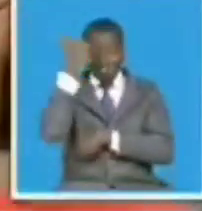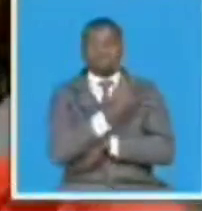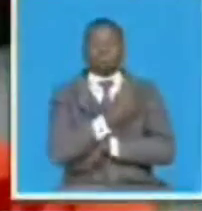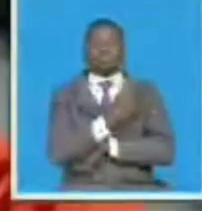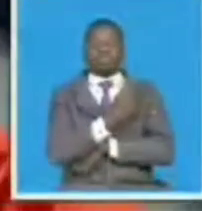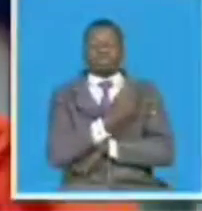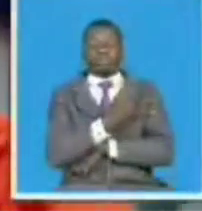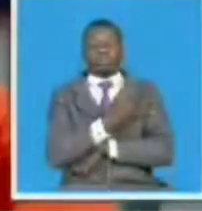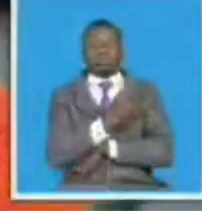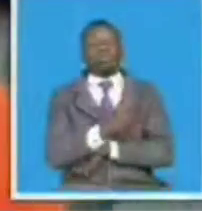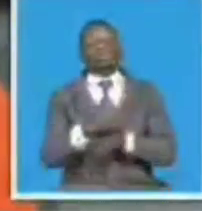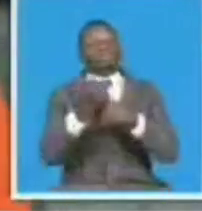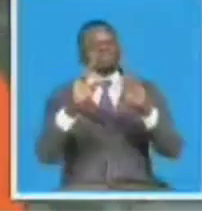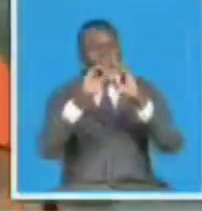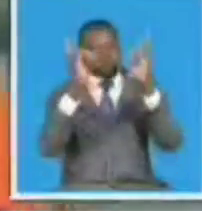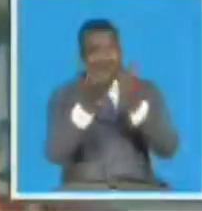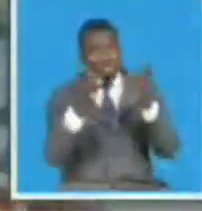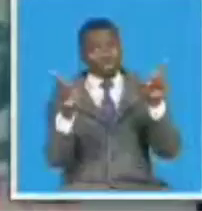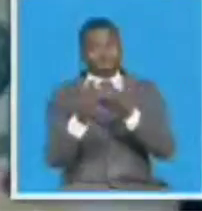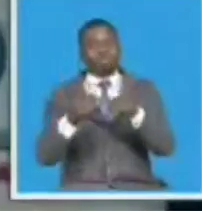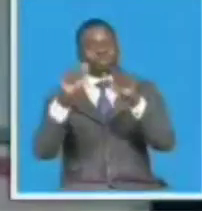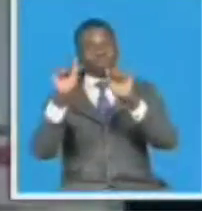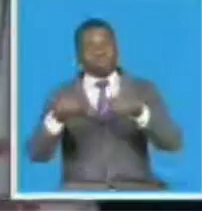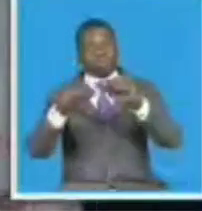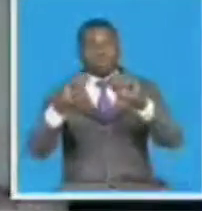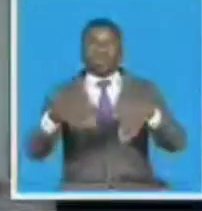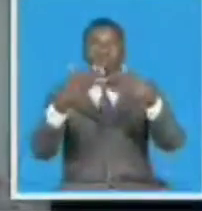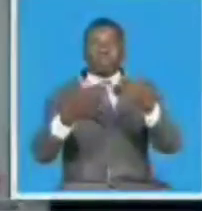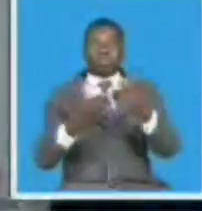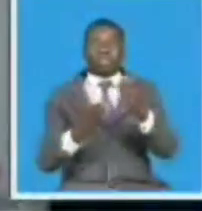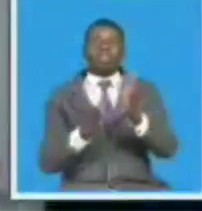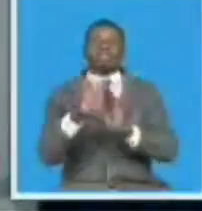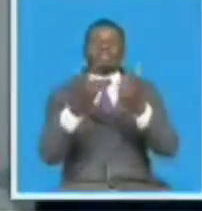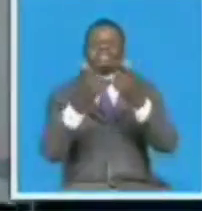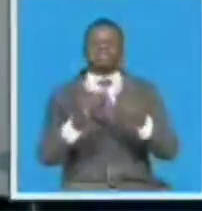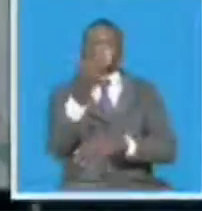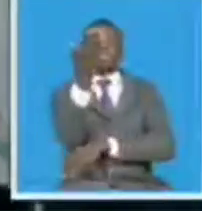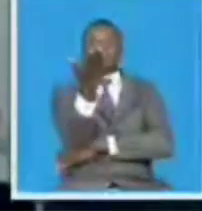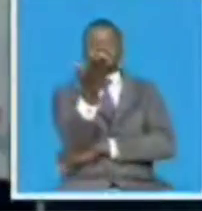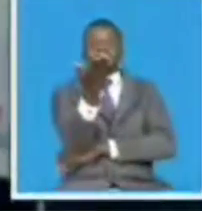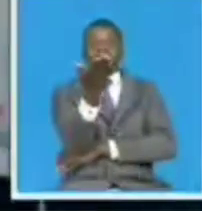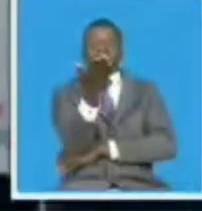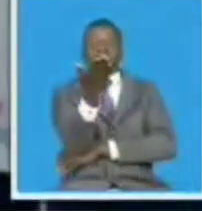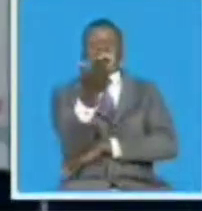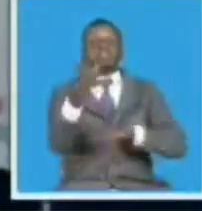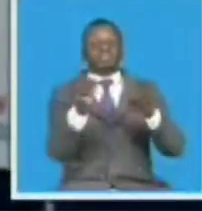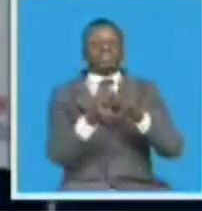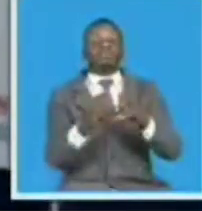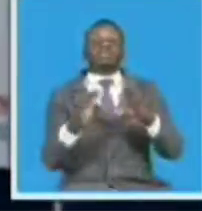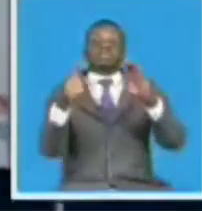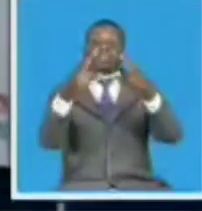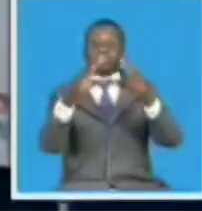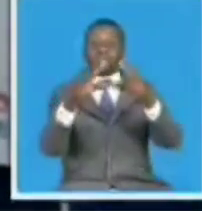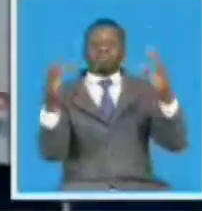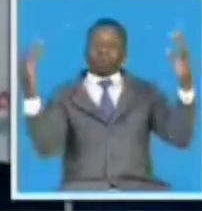First time the district was able to offer sign language to the deaf that attended the camp meeting, and for this, the conference president, Pastor